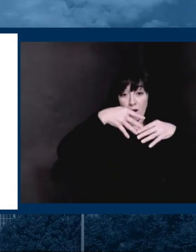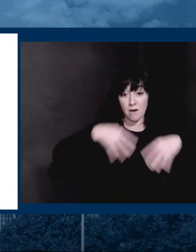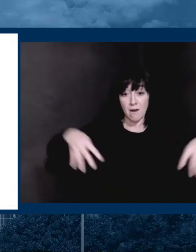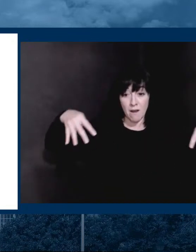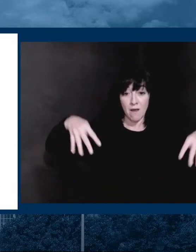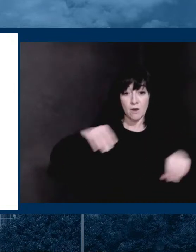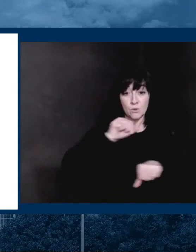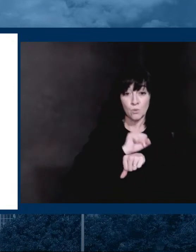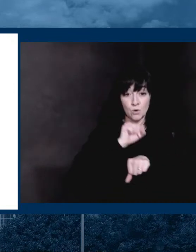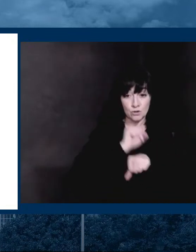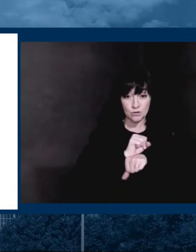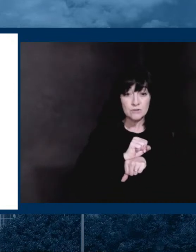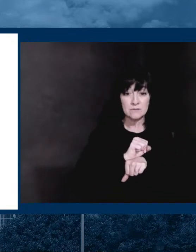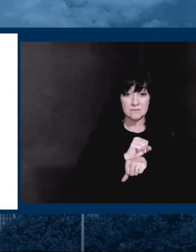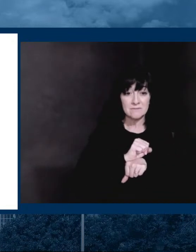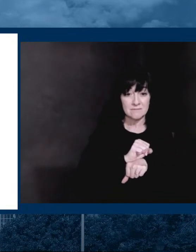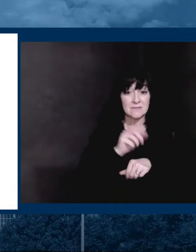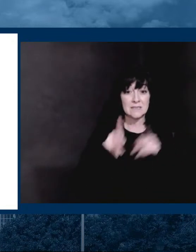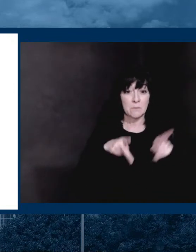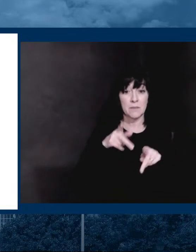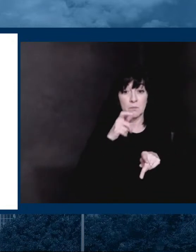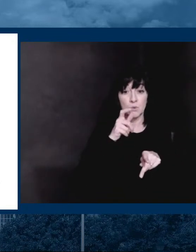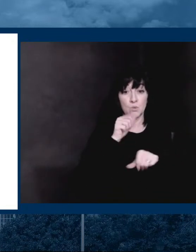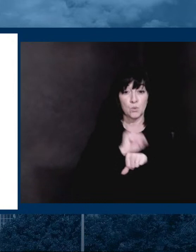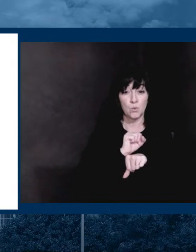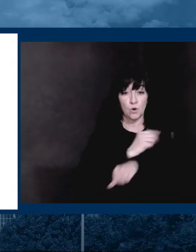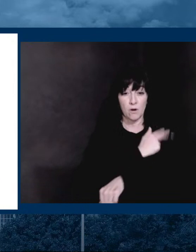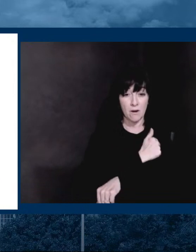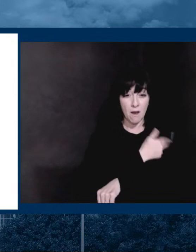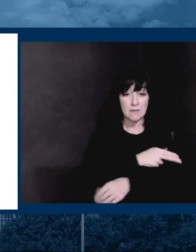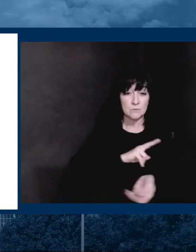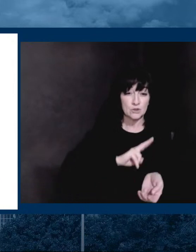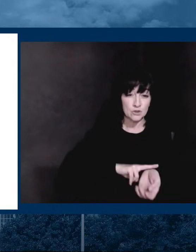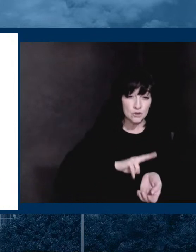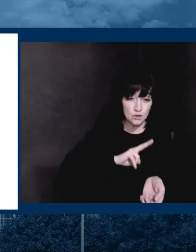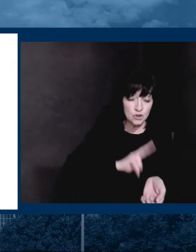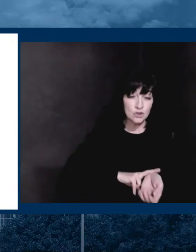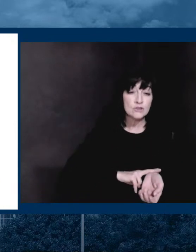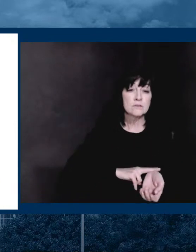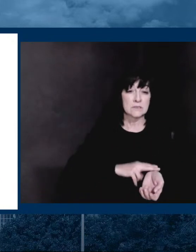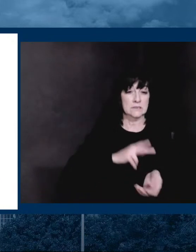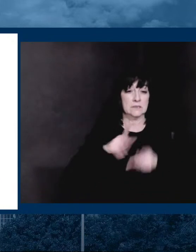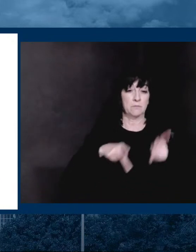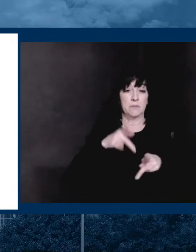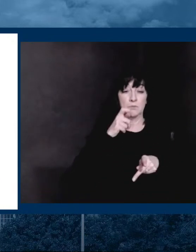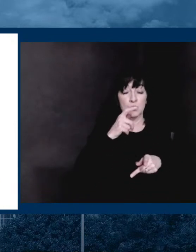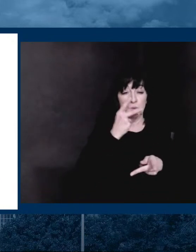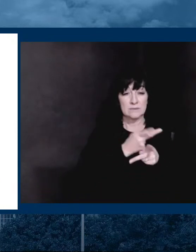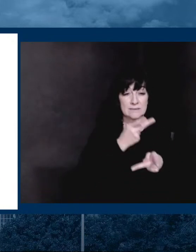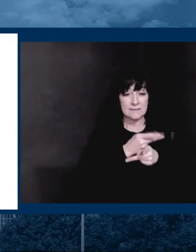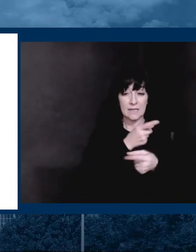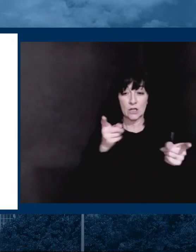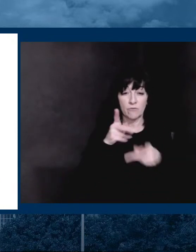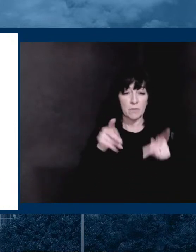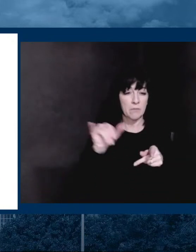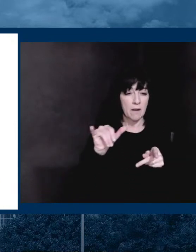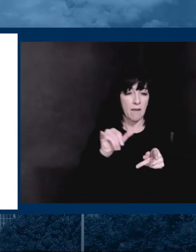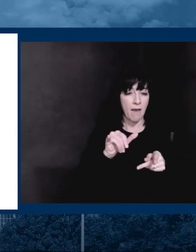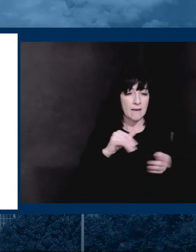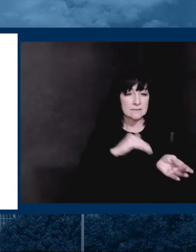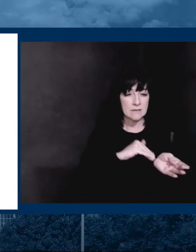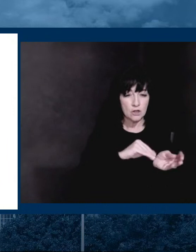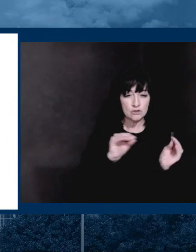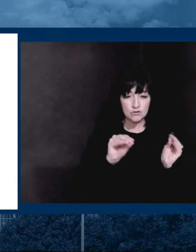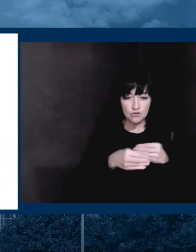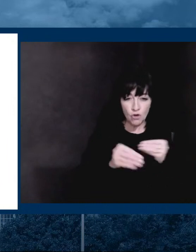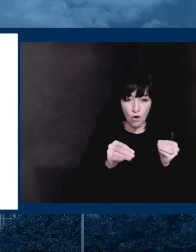healthcare delivery area, hospital workers, primary care workers,